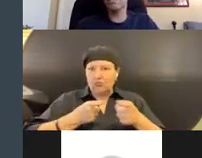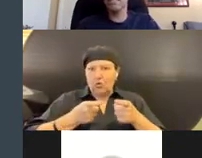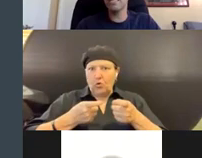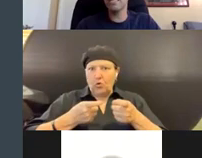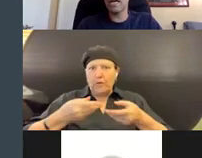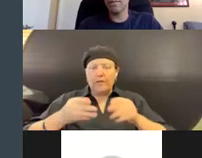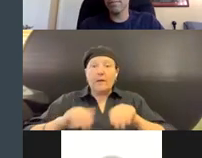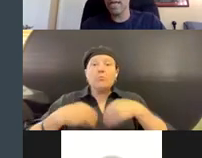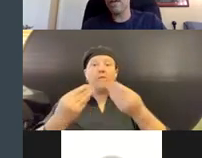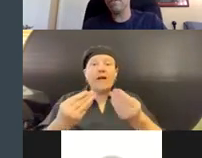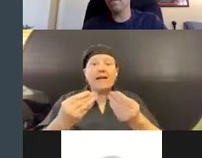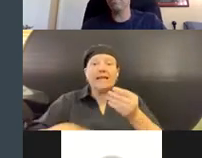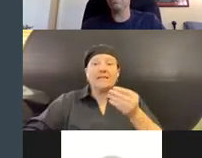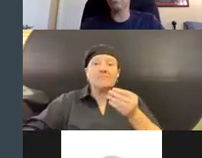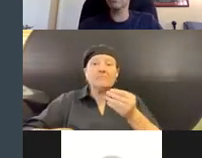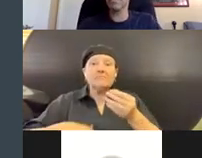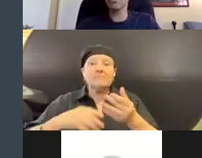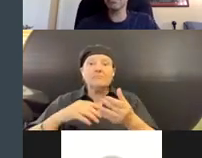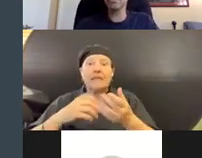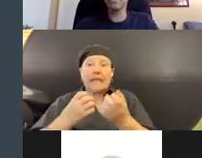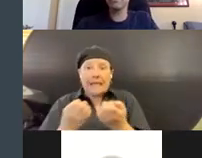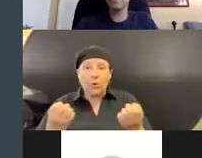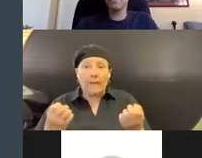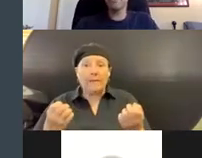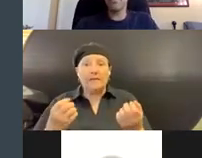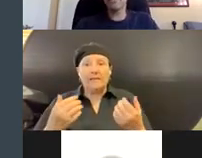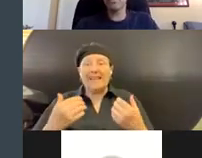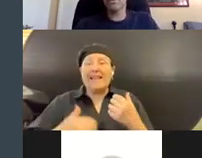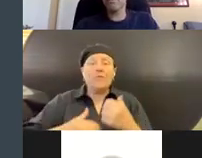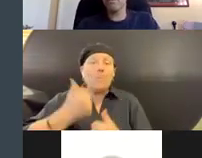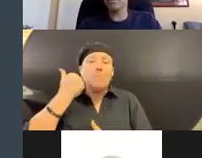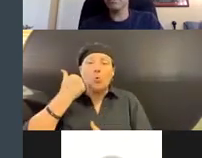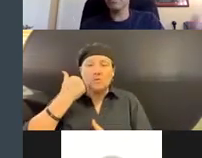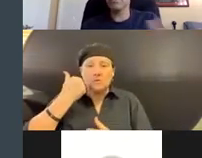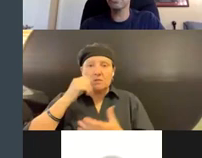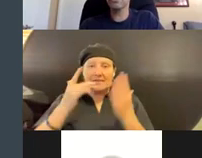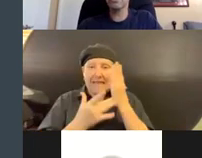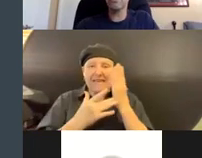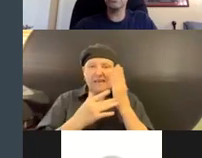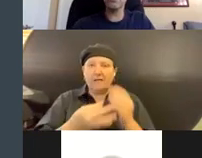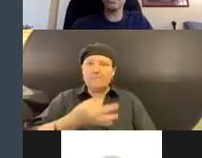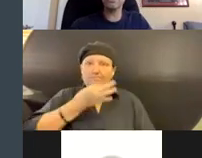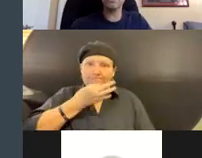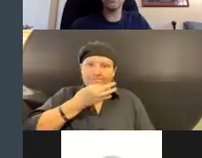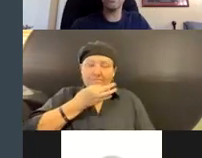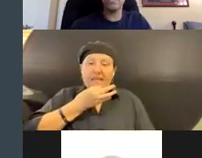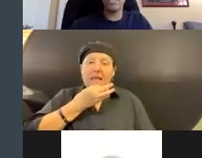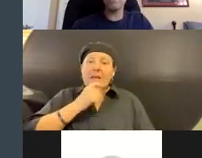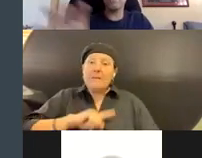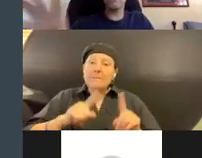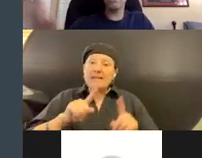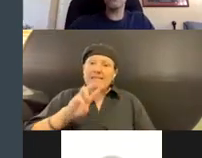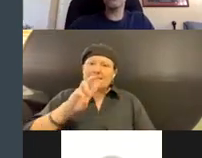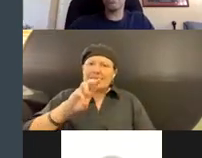equipment. They have probably the most technical expertise. However, there are, you know, 600-ish some odd students. So I'm